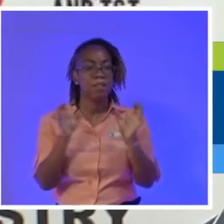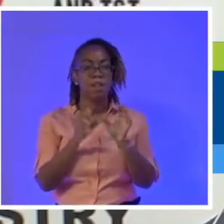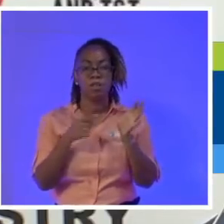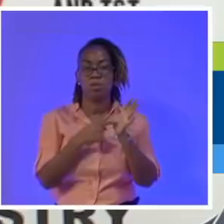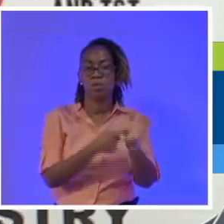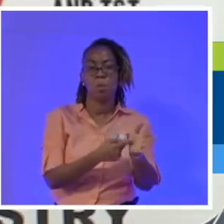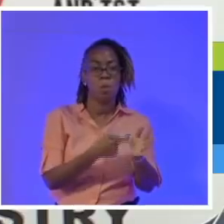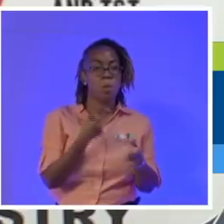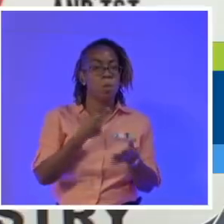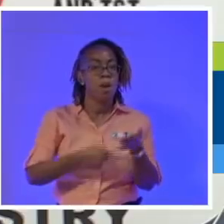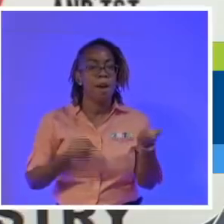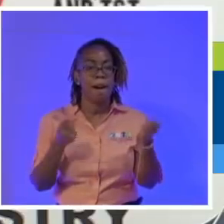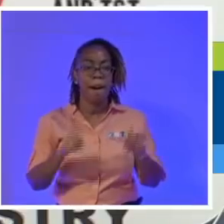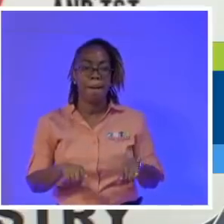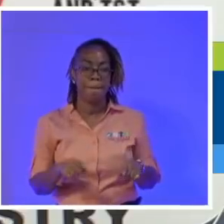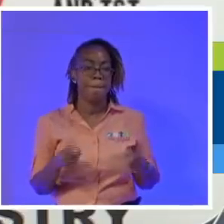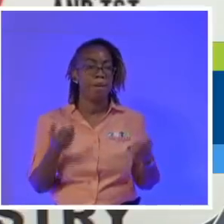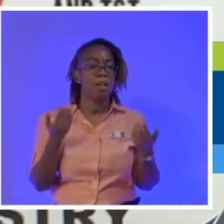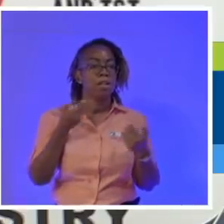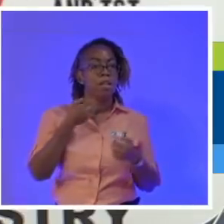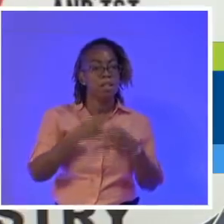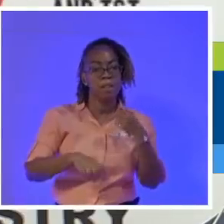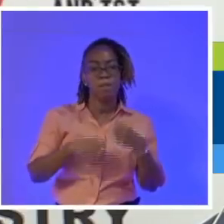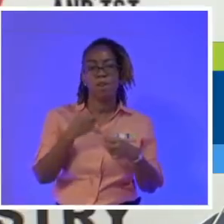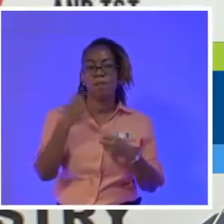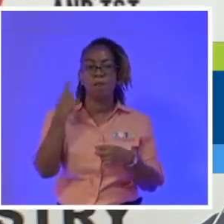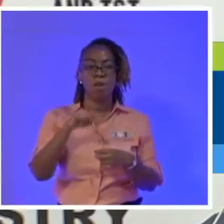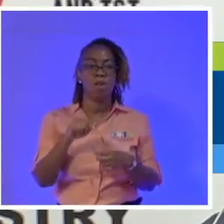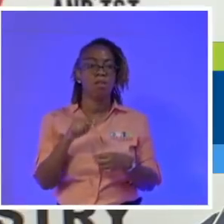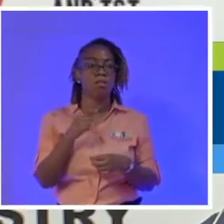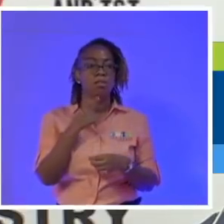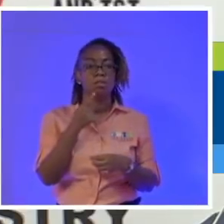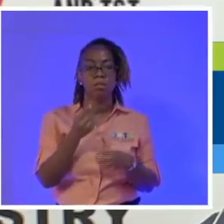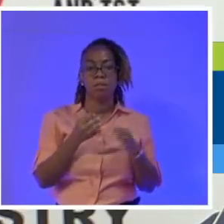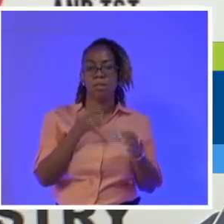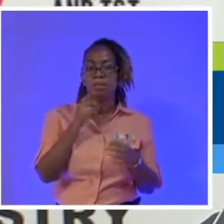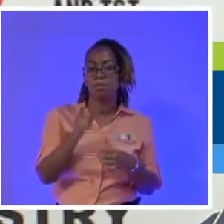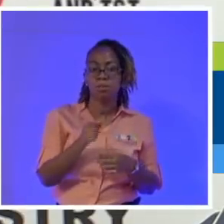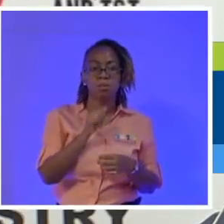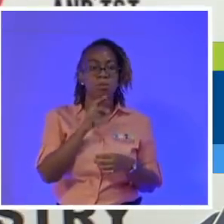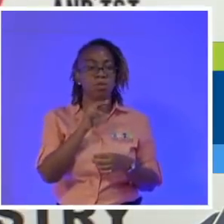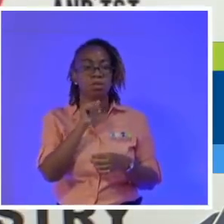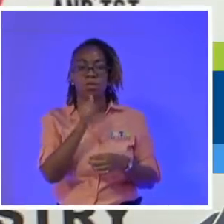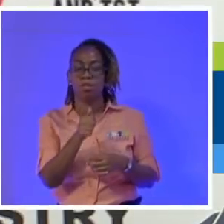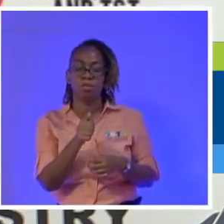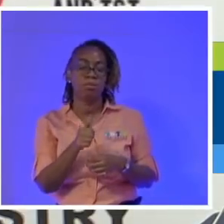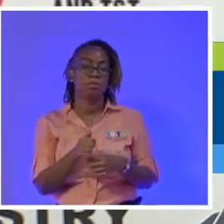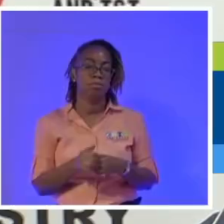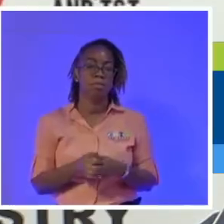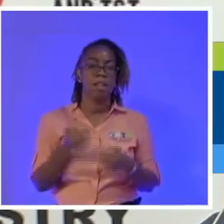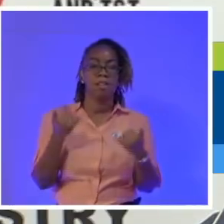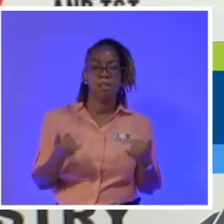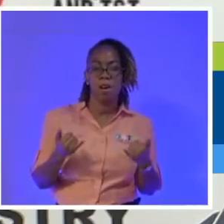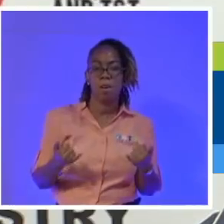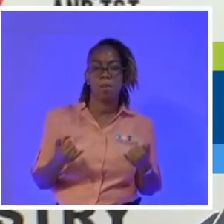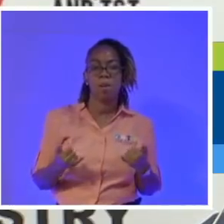happened, it is difficult to make a determination. I will now hand over to Dr. Hines to